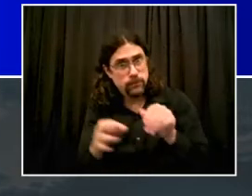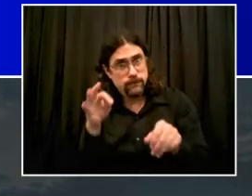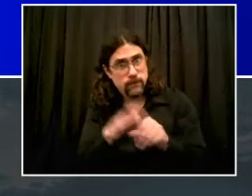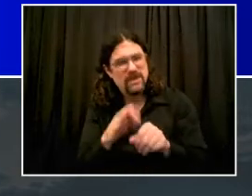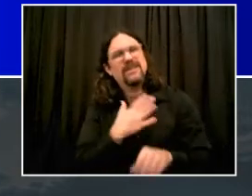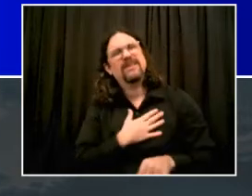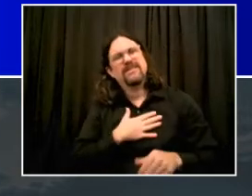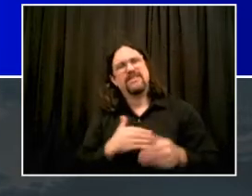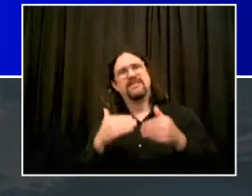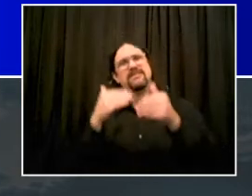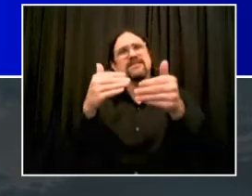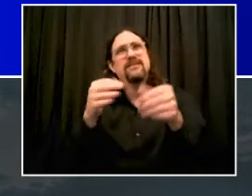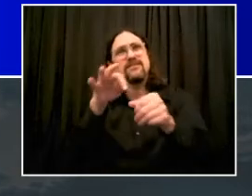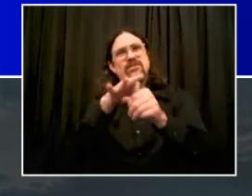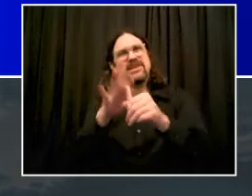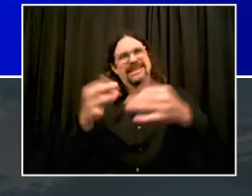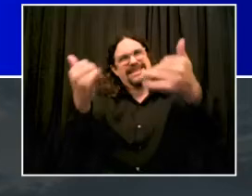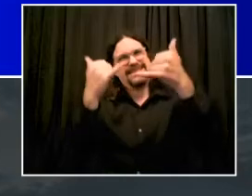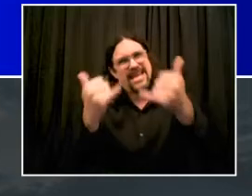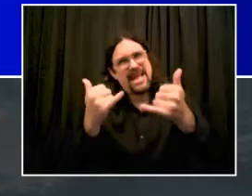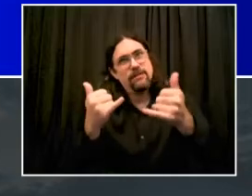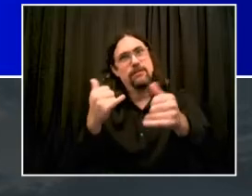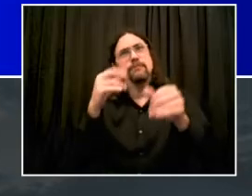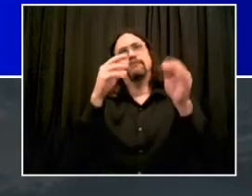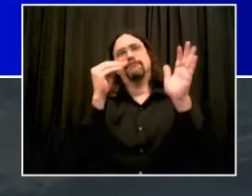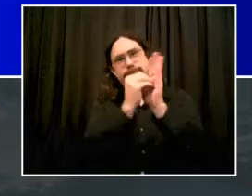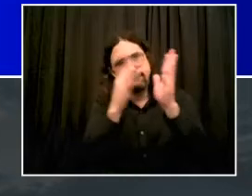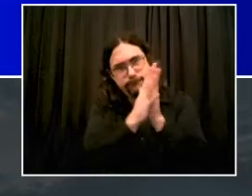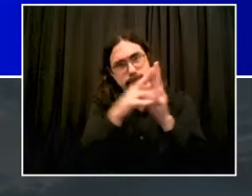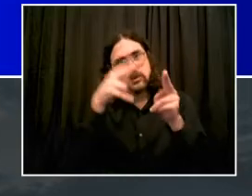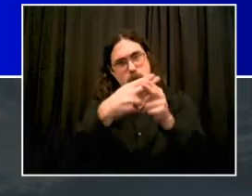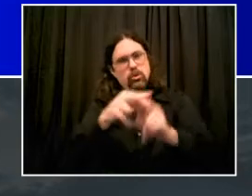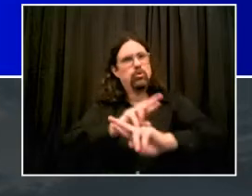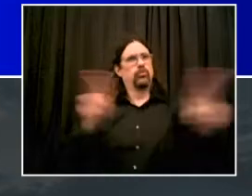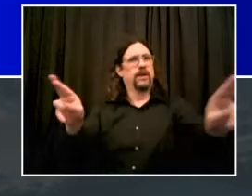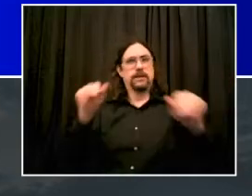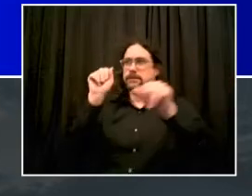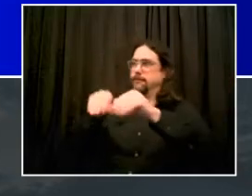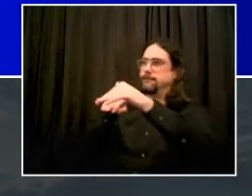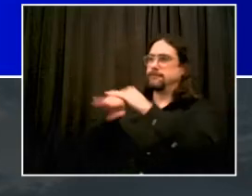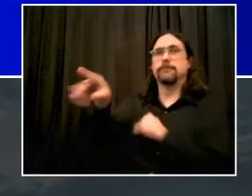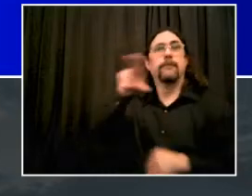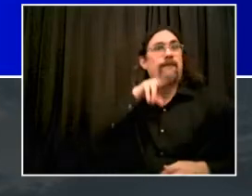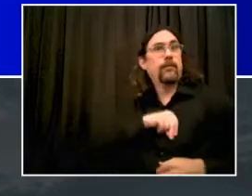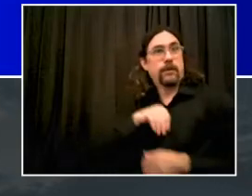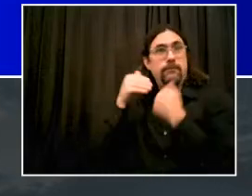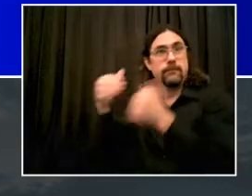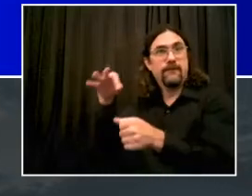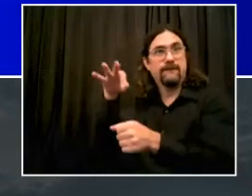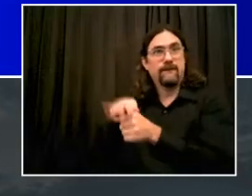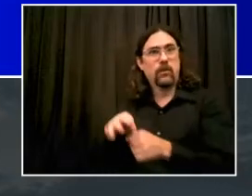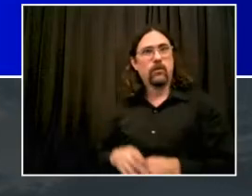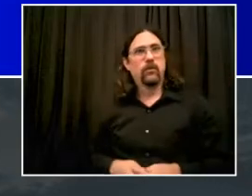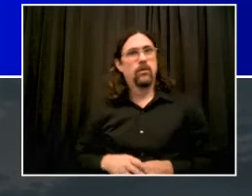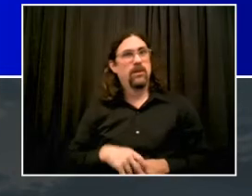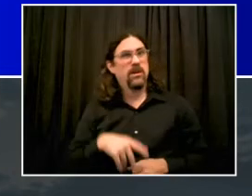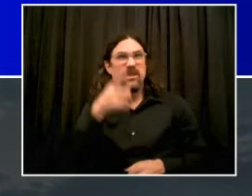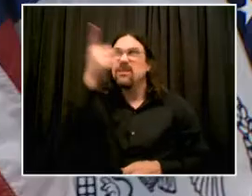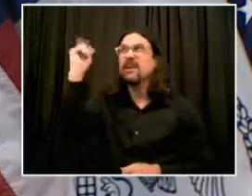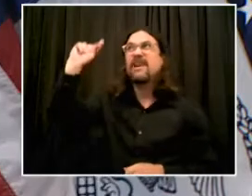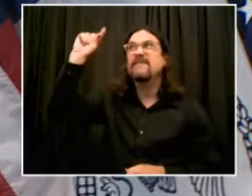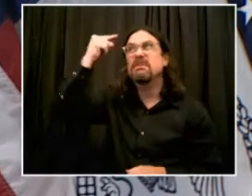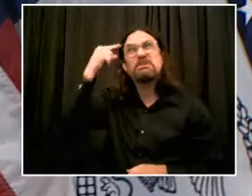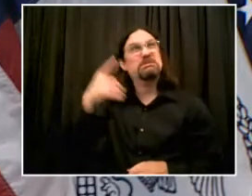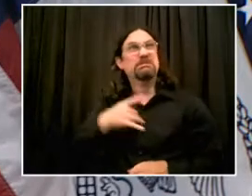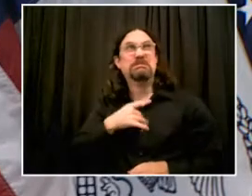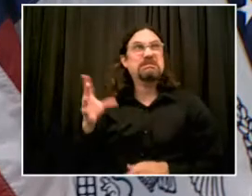a plan to vote. Let everyone you know that they have the power to make a difference. And this is an unprecedented moment.